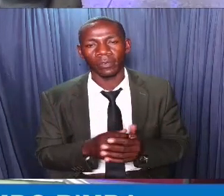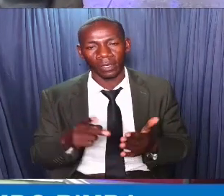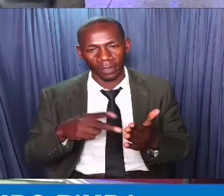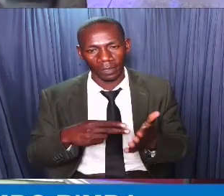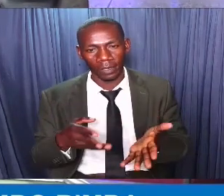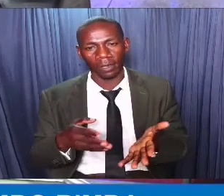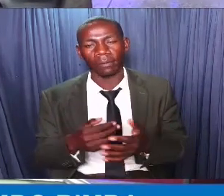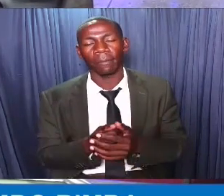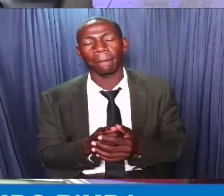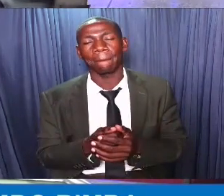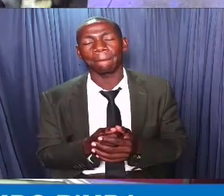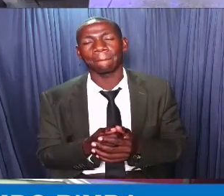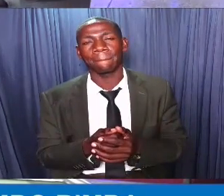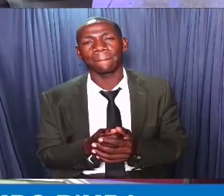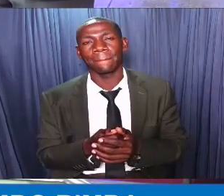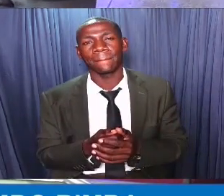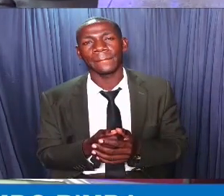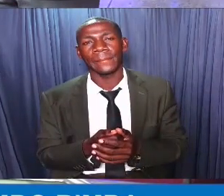Tusomee. Read for us.